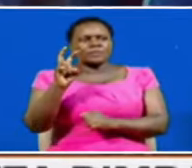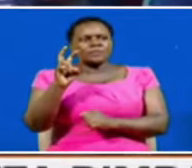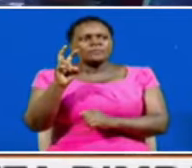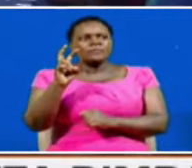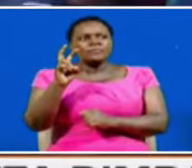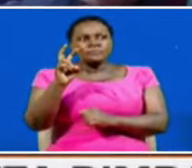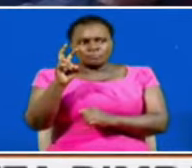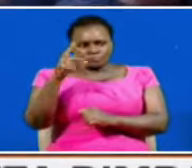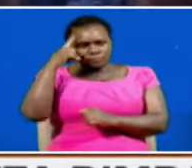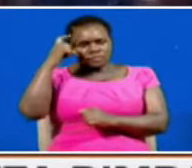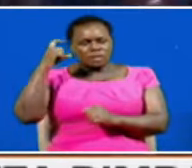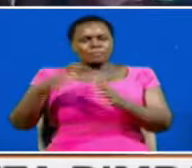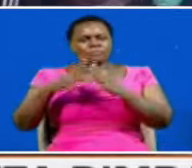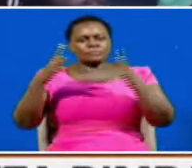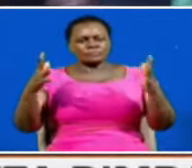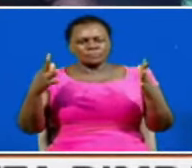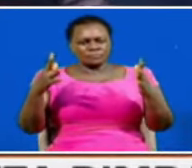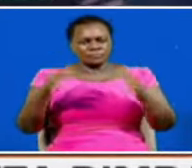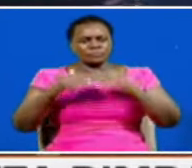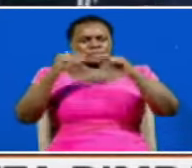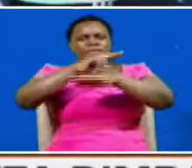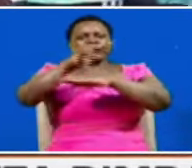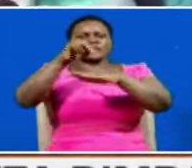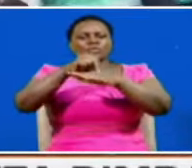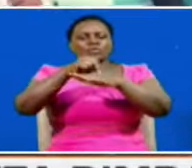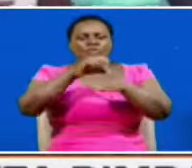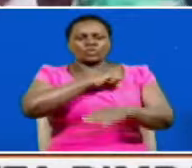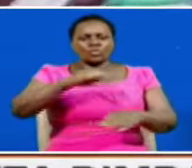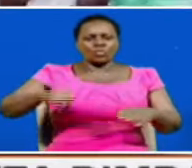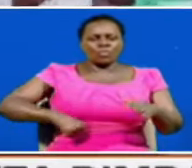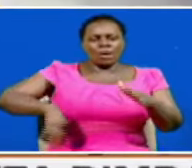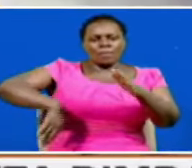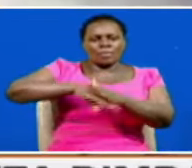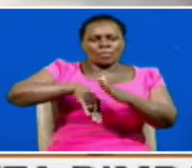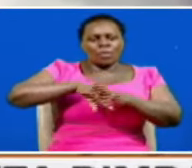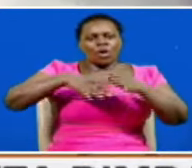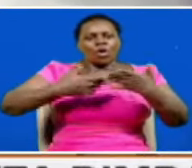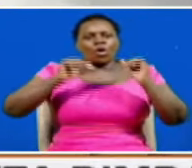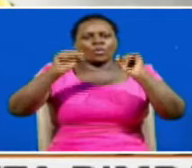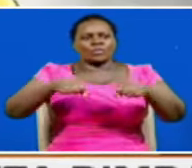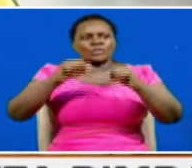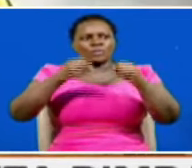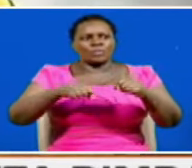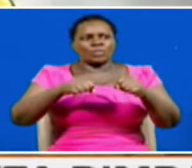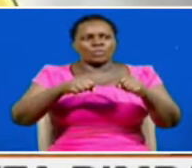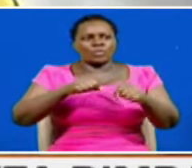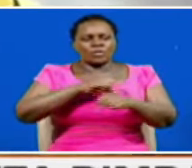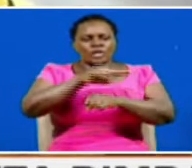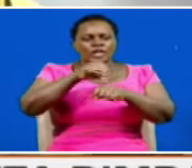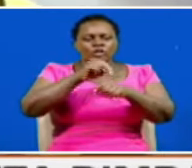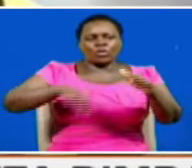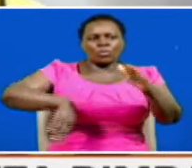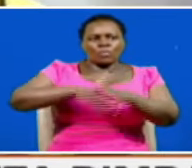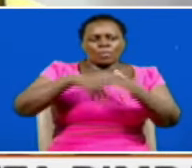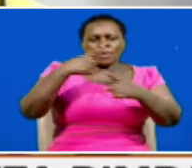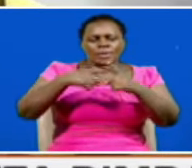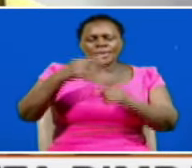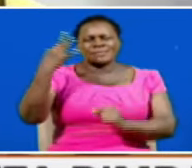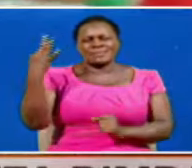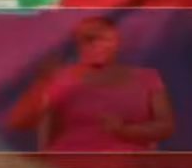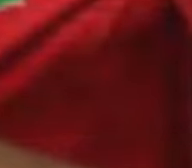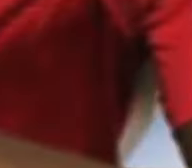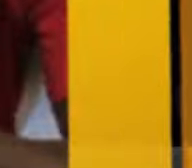our dream is to see them get to the National Super League or even possibly the Kenyan Premier League within a span of 3 years.